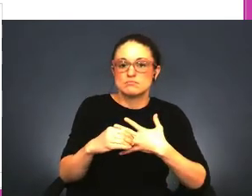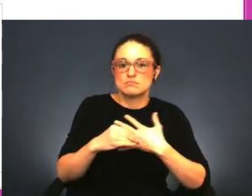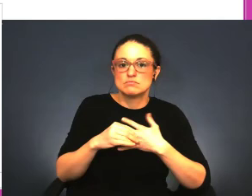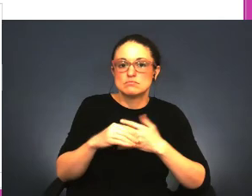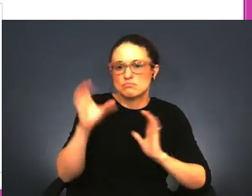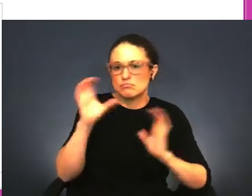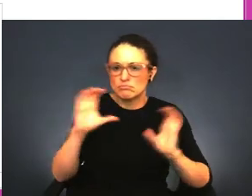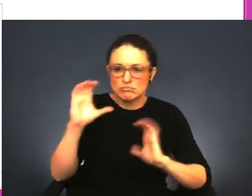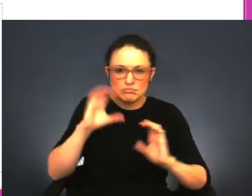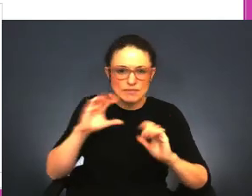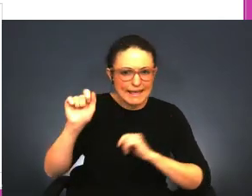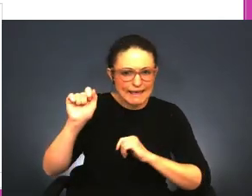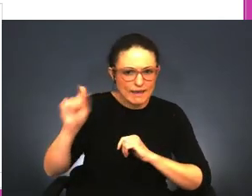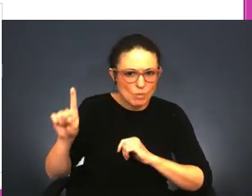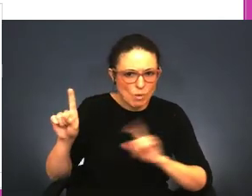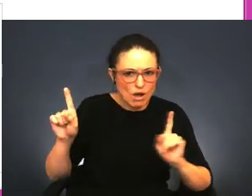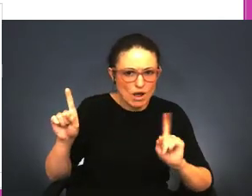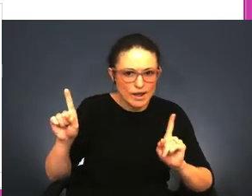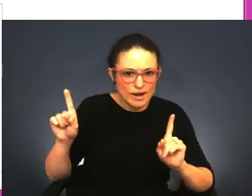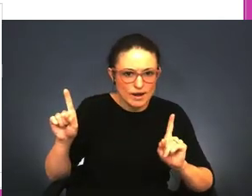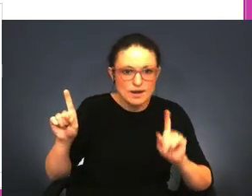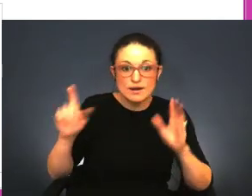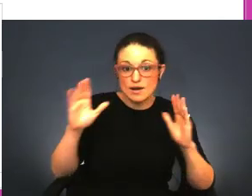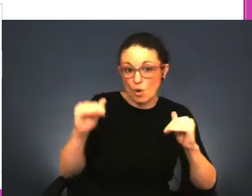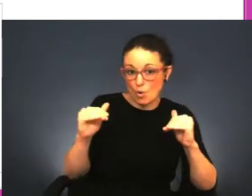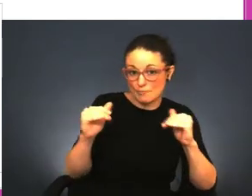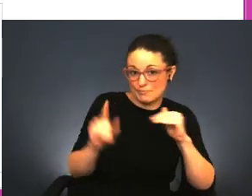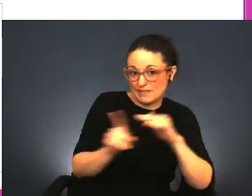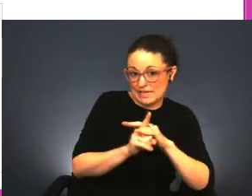and hope that I have it out here.